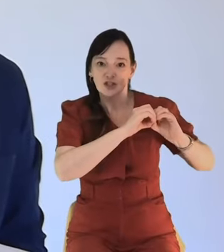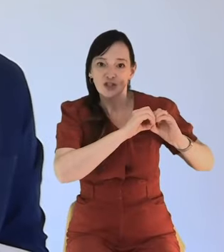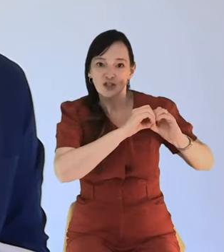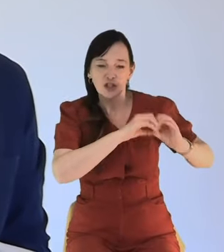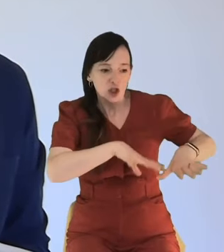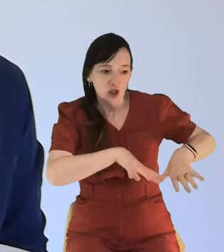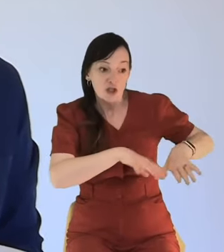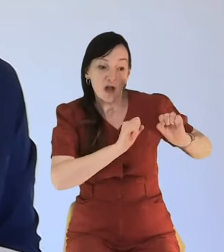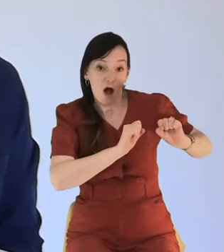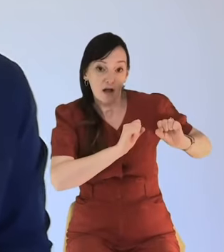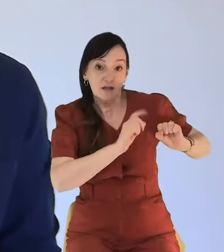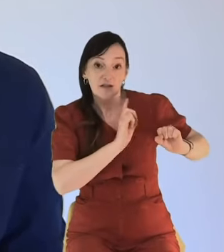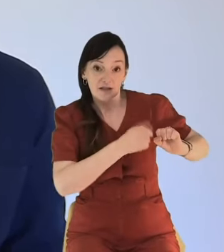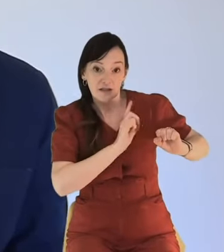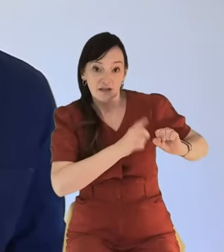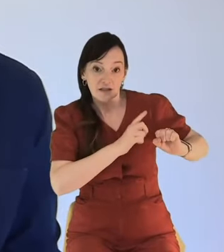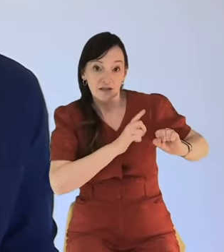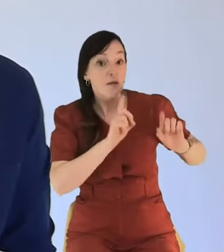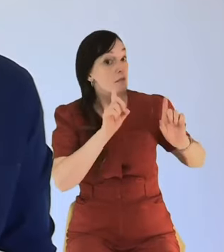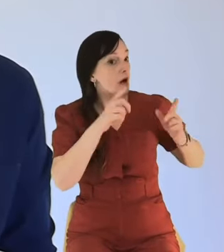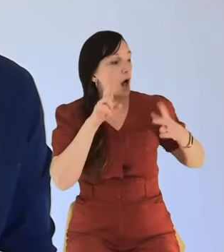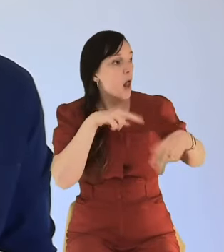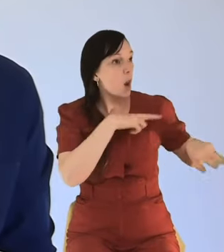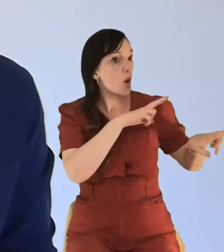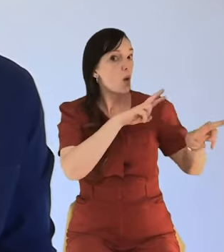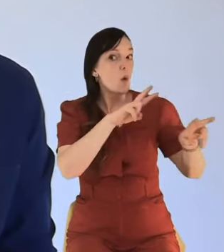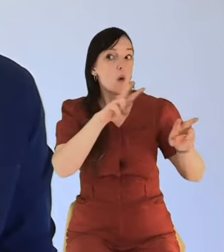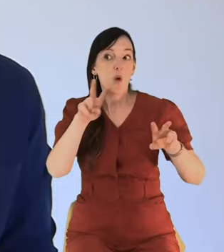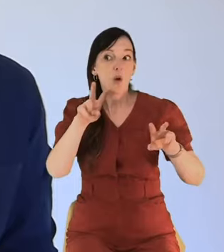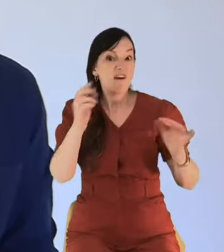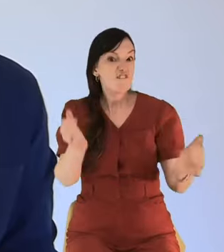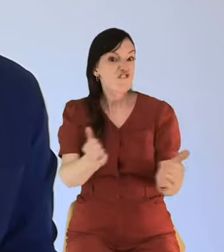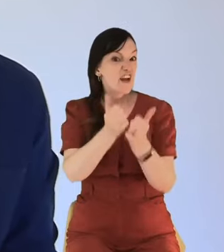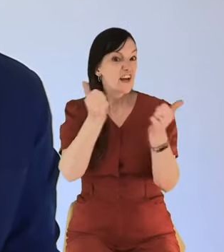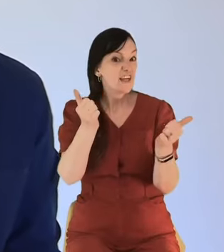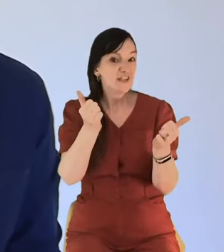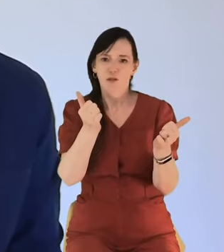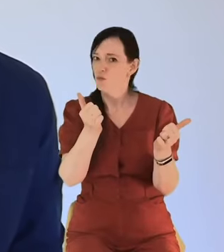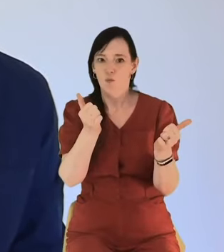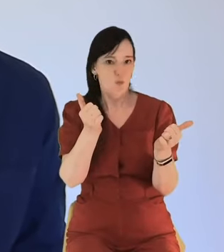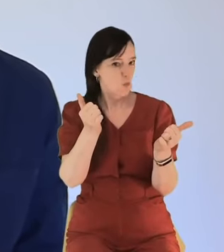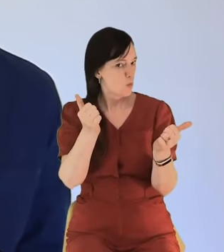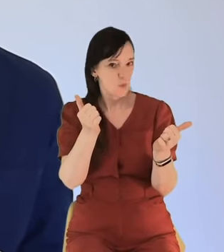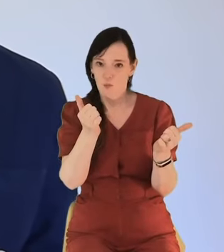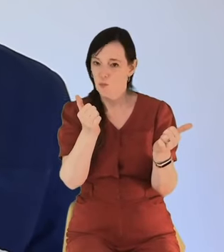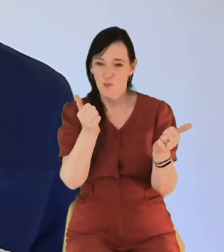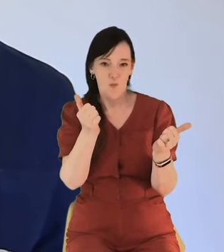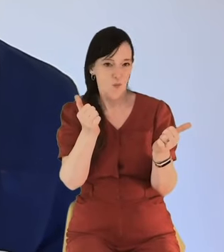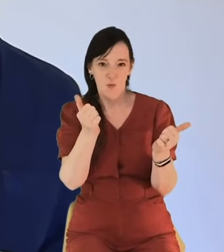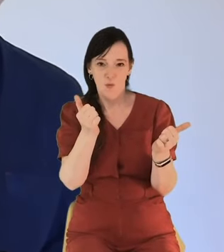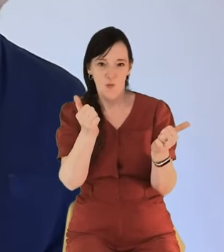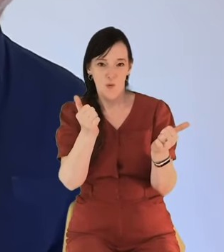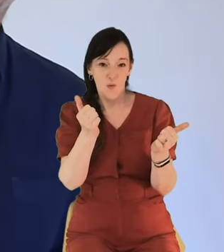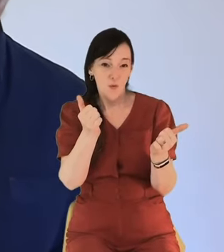started. But you look around, it's very obvious that he's not yet finished.